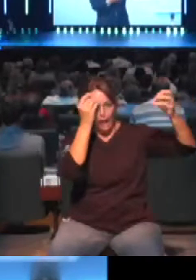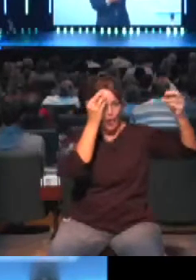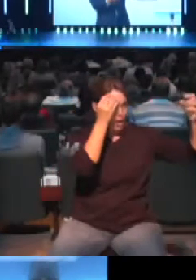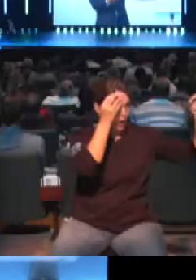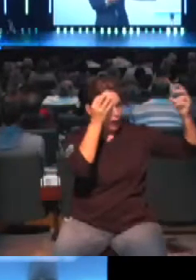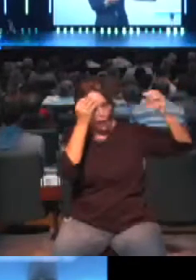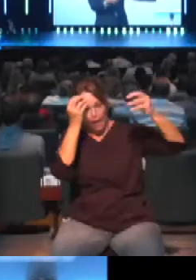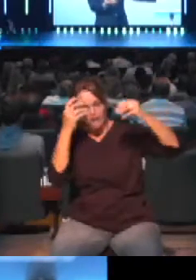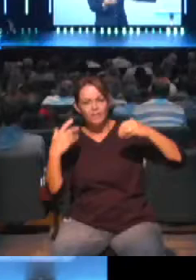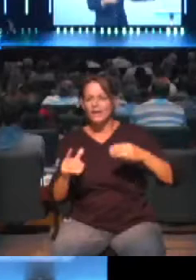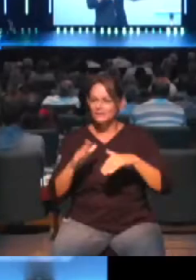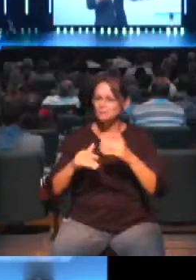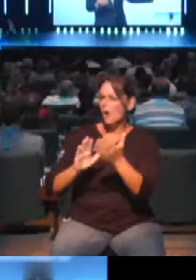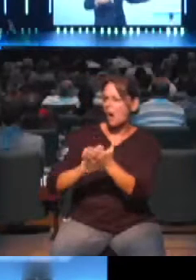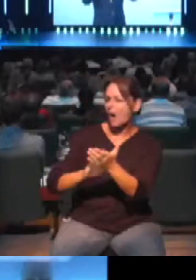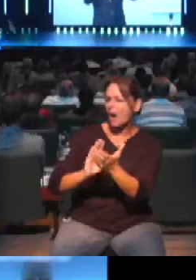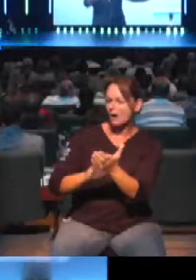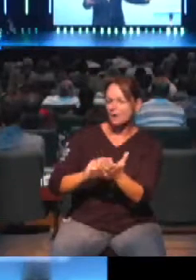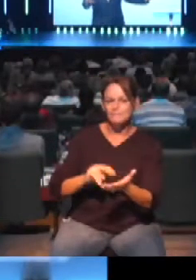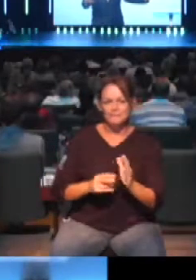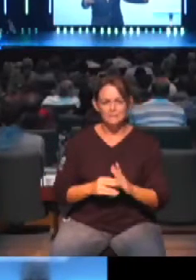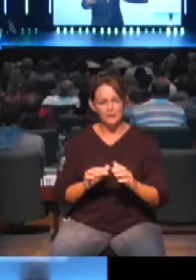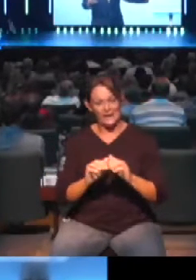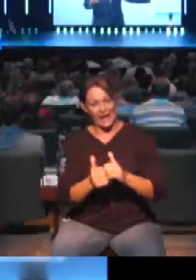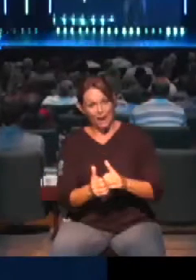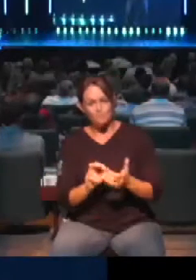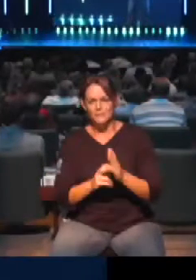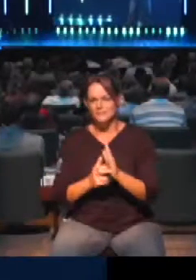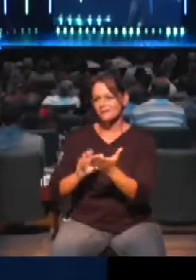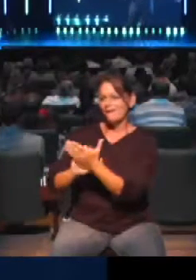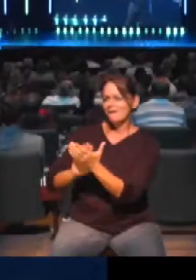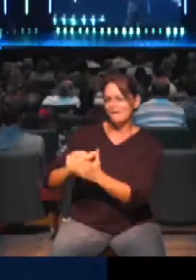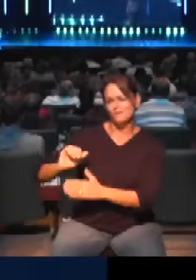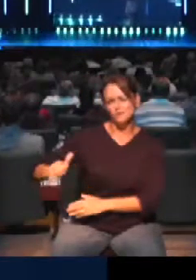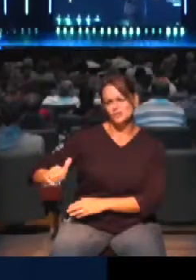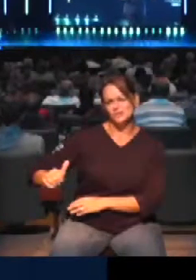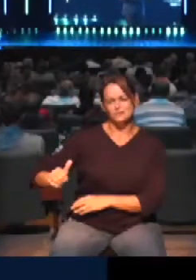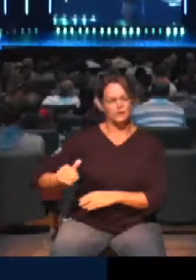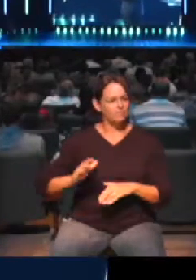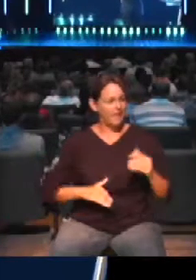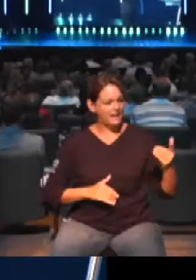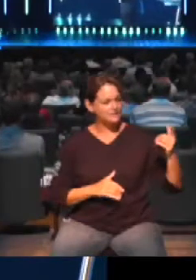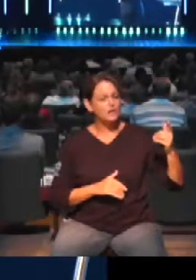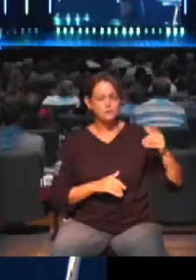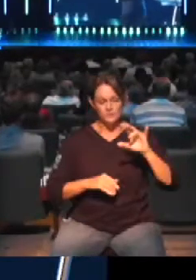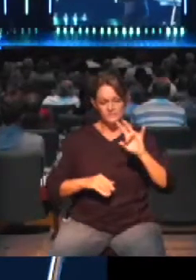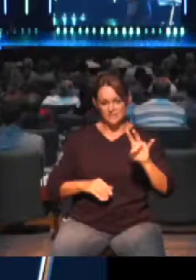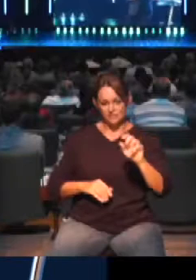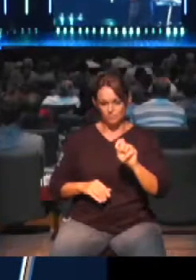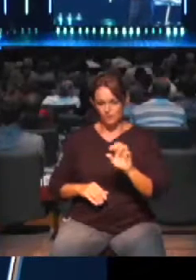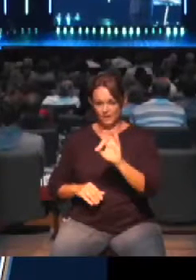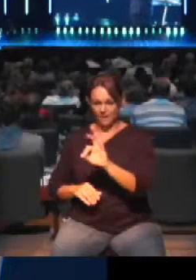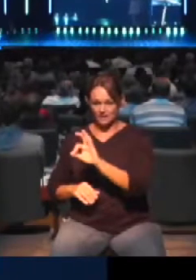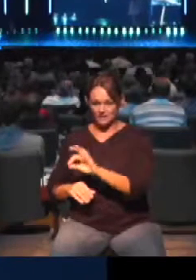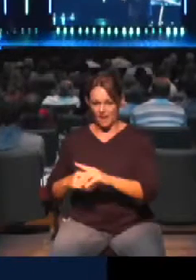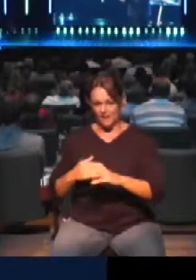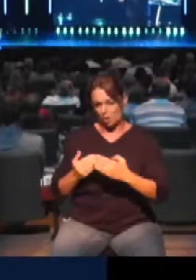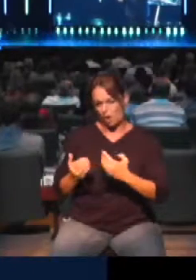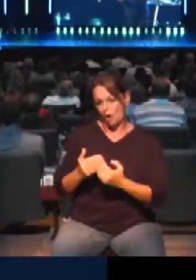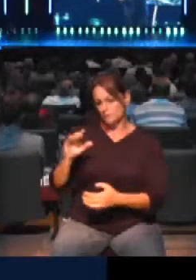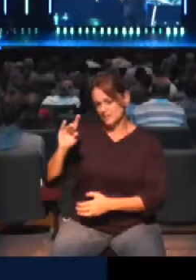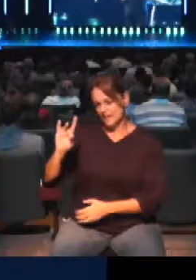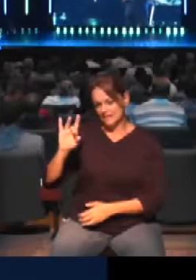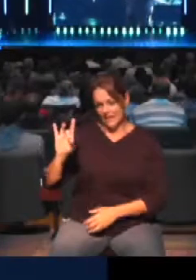complimenting me. That's amazing how you do that, But she said, how do you do that? So I said to her, well, sugar, $7.99 is close to 8. Our tax